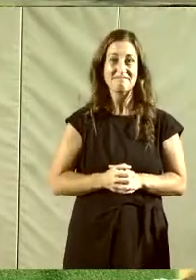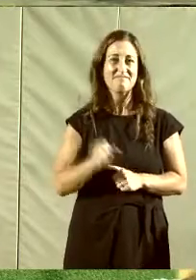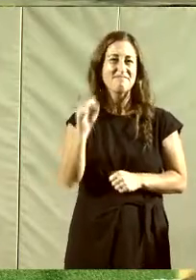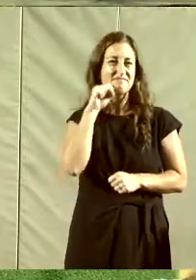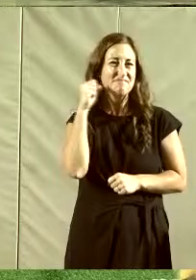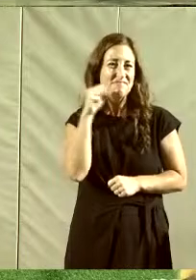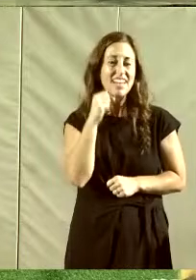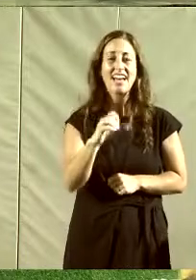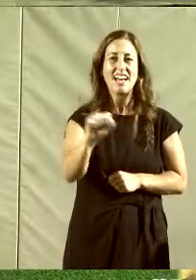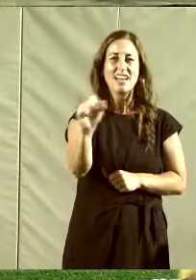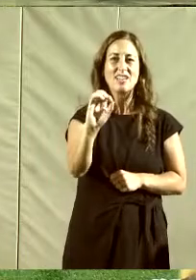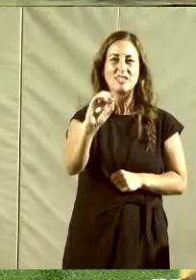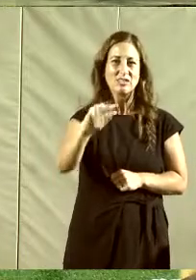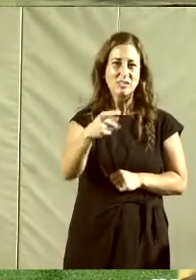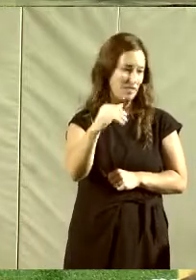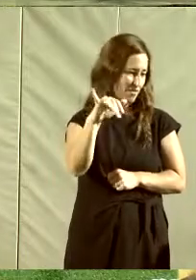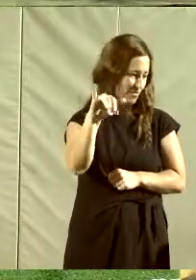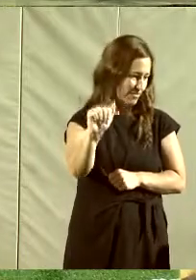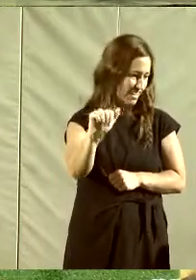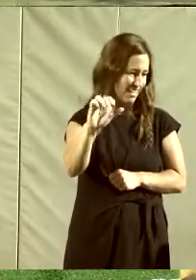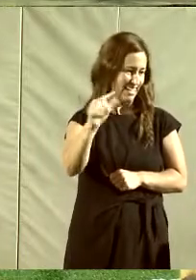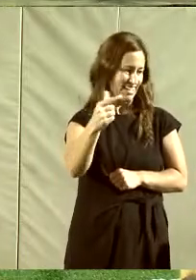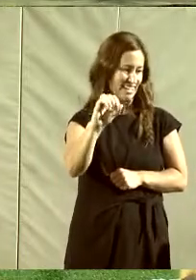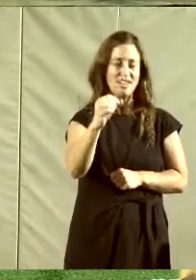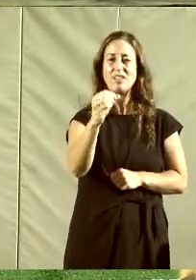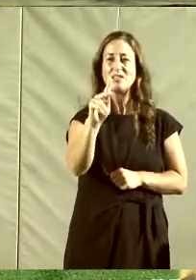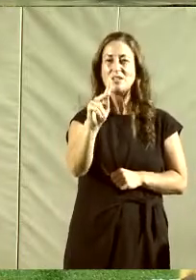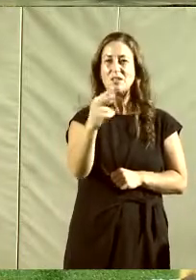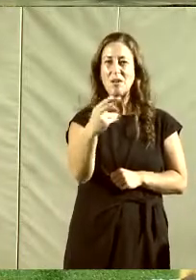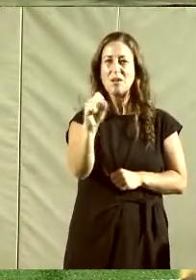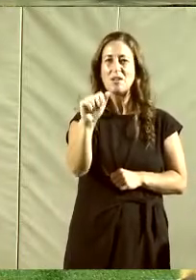Sophia Lauren Gulf Sanchez.